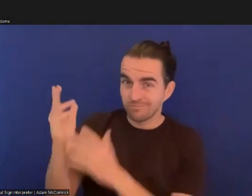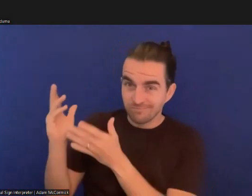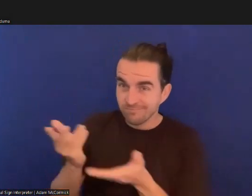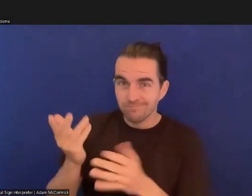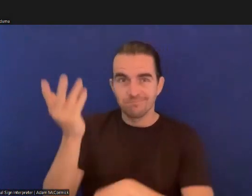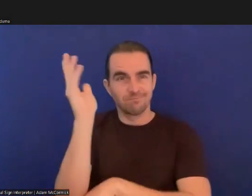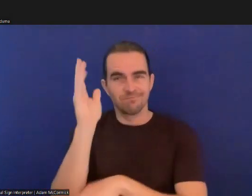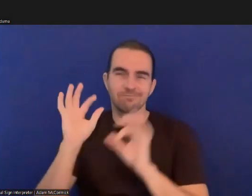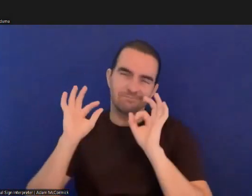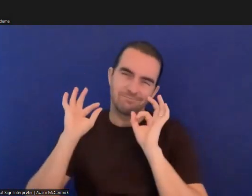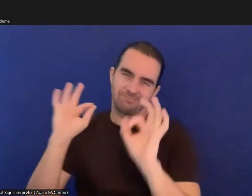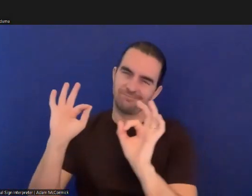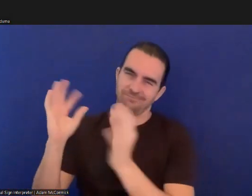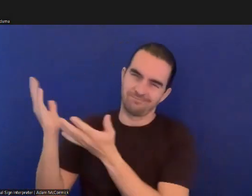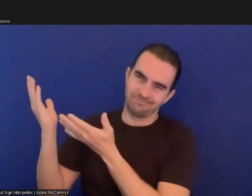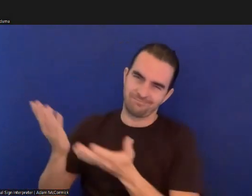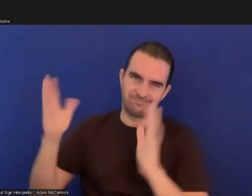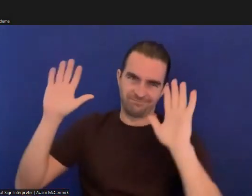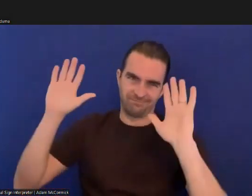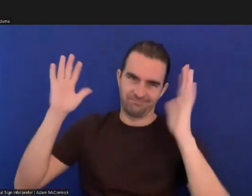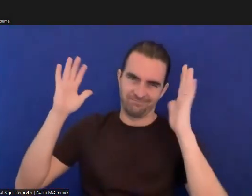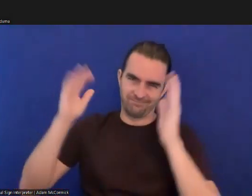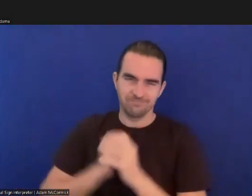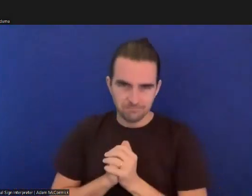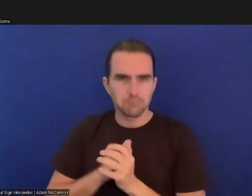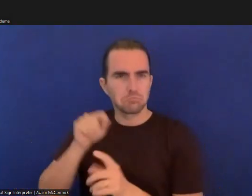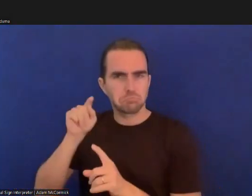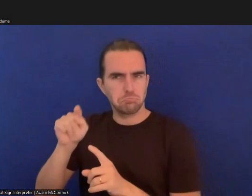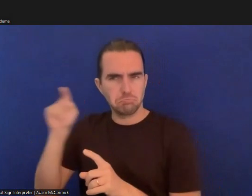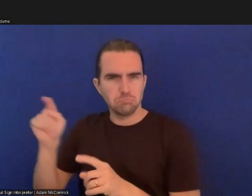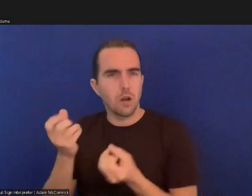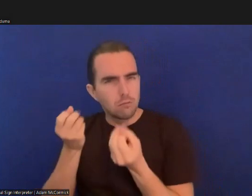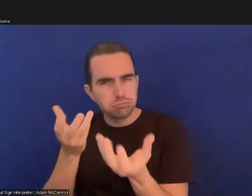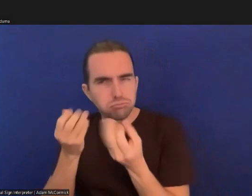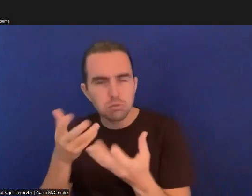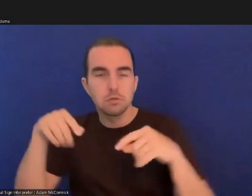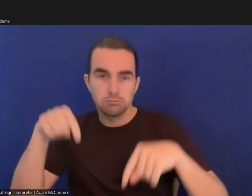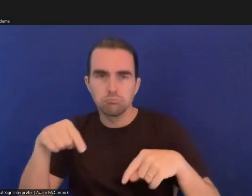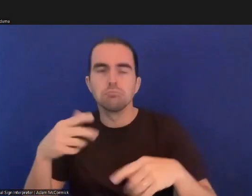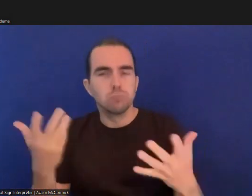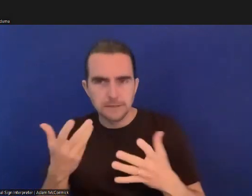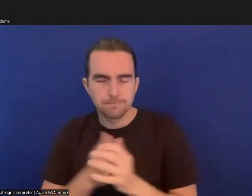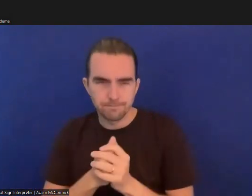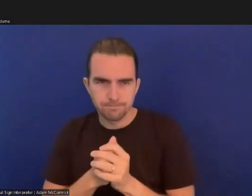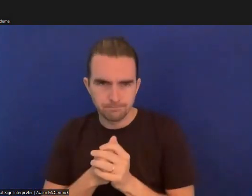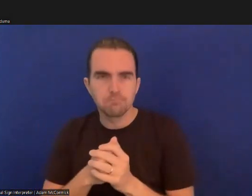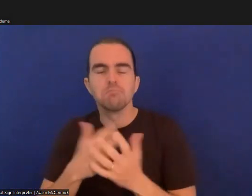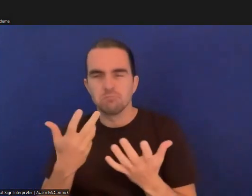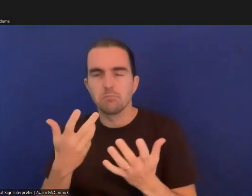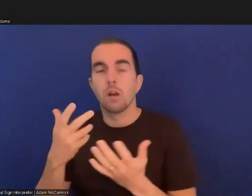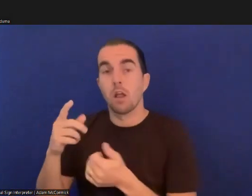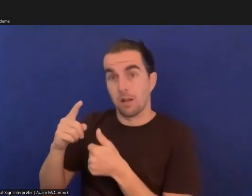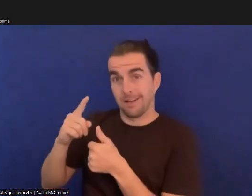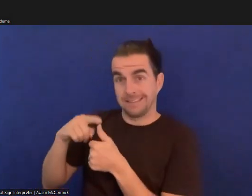Chukwudozie. Oge is a safeguarding protection professional with over 15 years experience in the